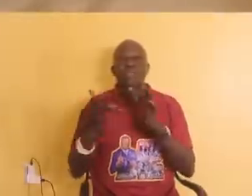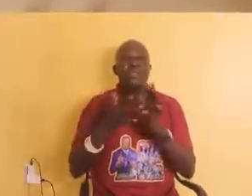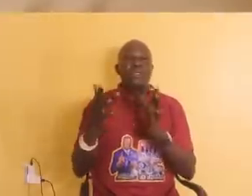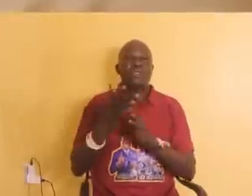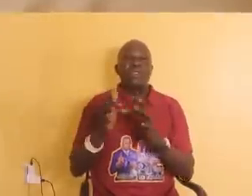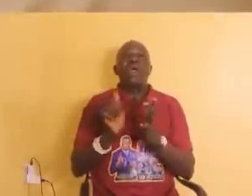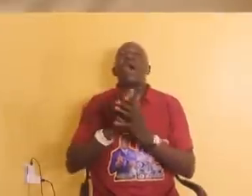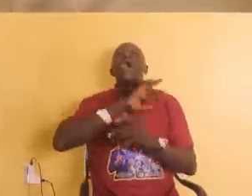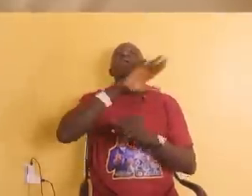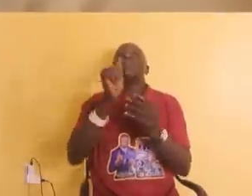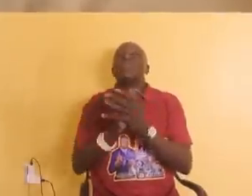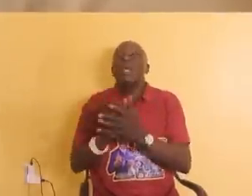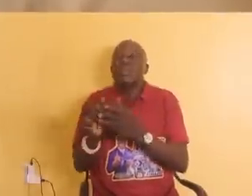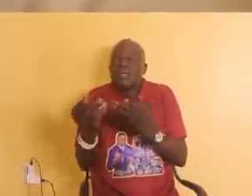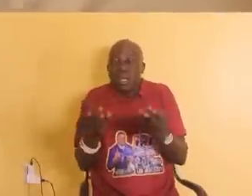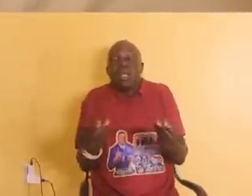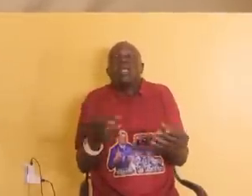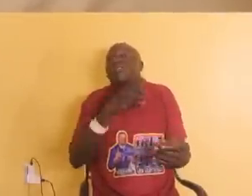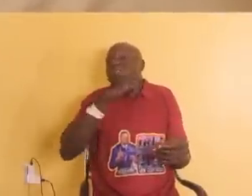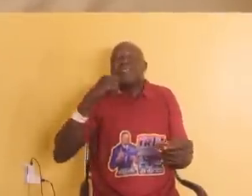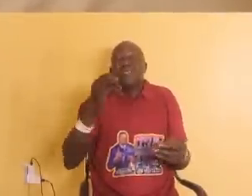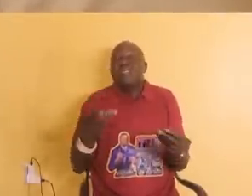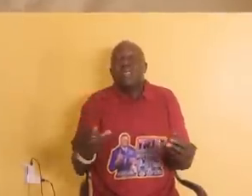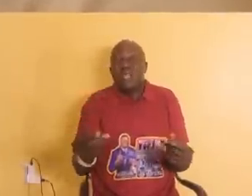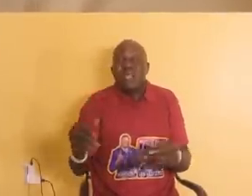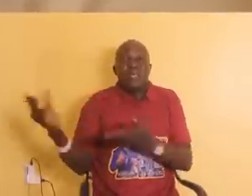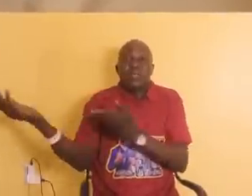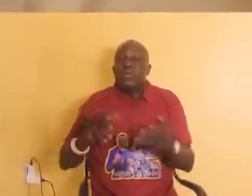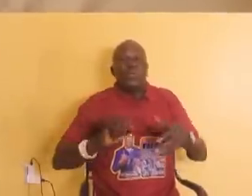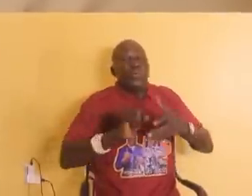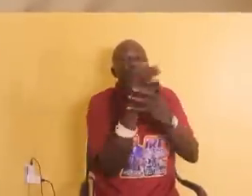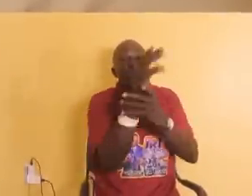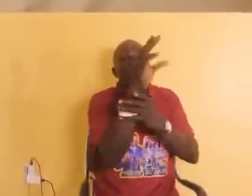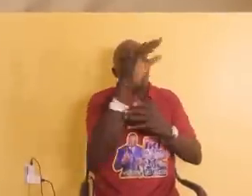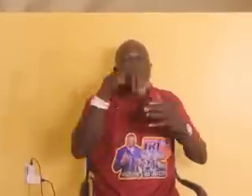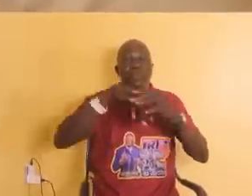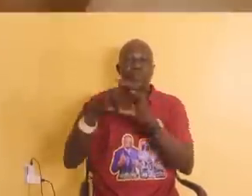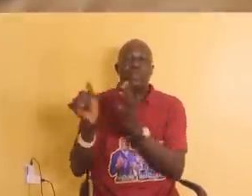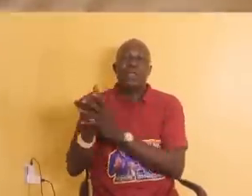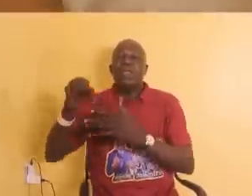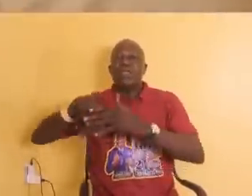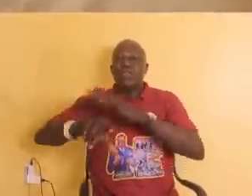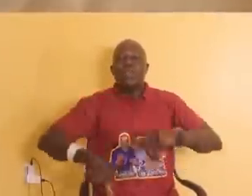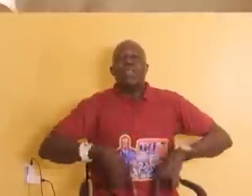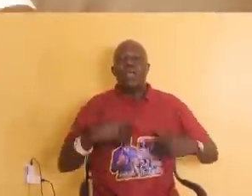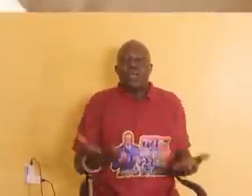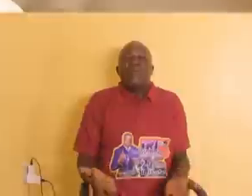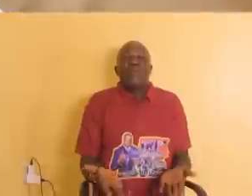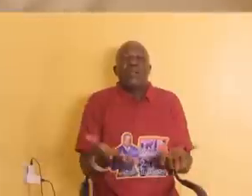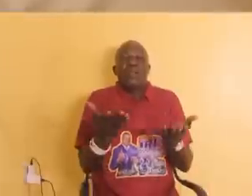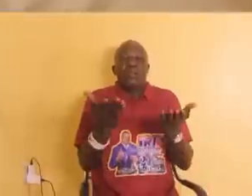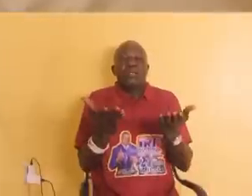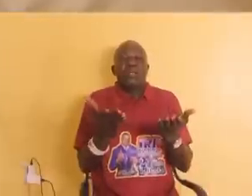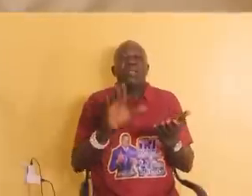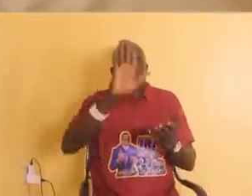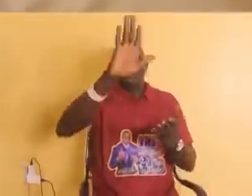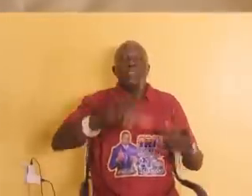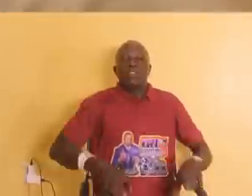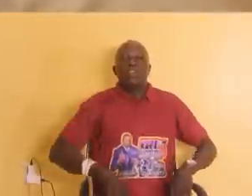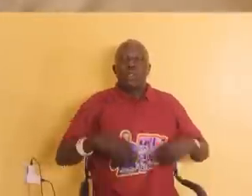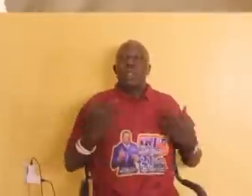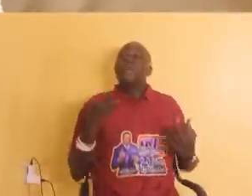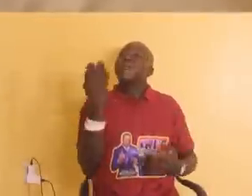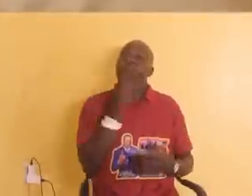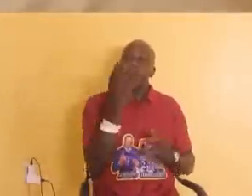of Jesus. Mo ni ile ipa kare. That's your dry land. Mo ni ko se ile ru. Spring God. Ye ko dide. Arise. Ye ko